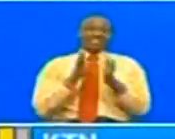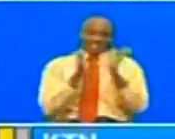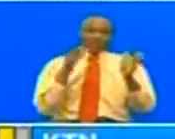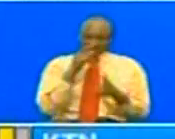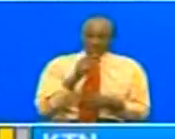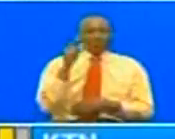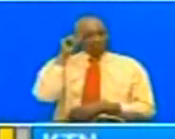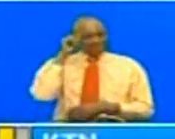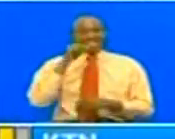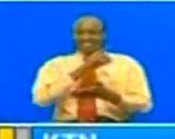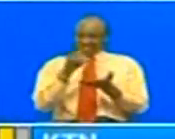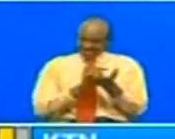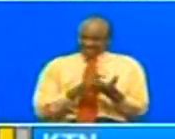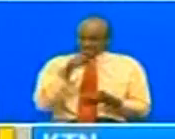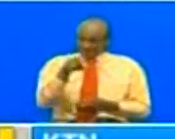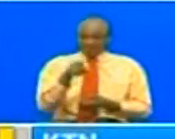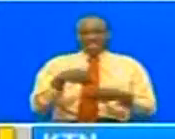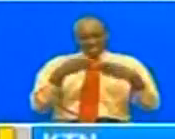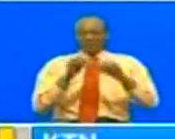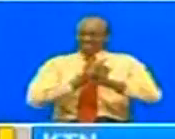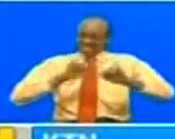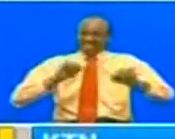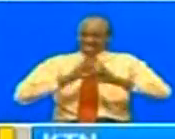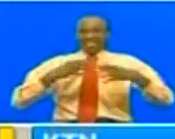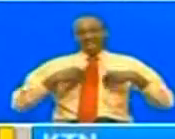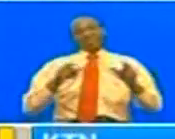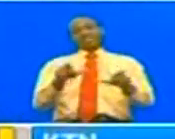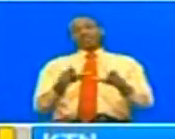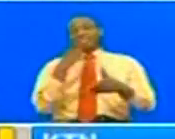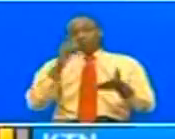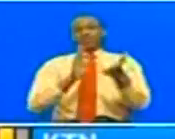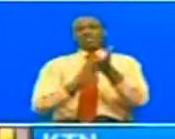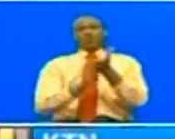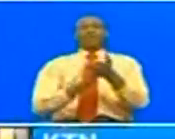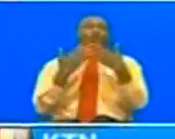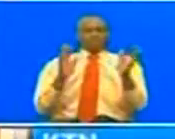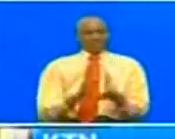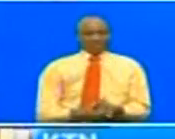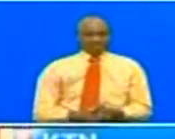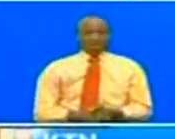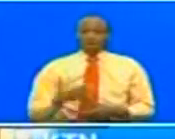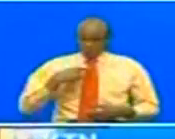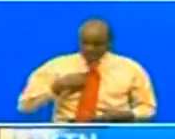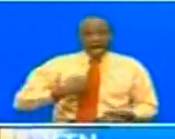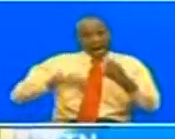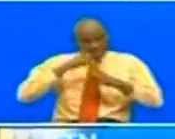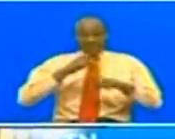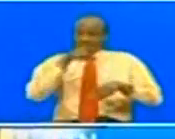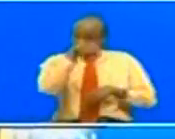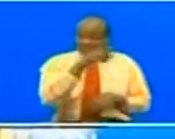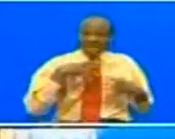Health Officer who gave the factory a clean bill of health and recommended its reopening. We acted on their